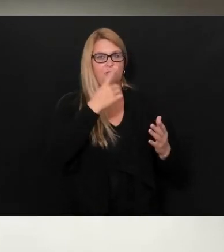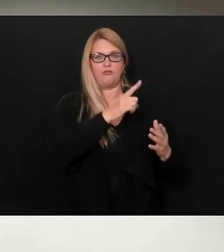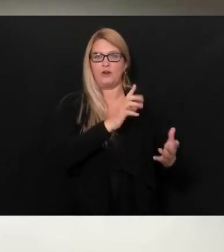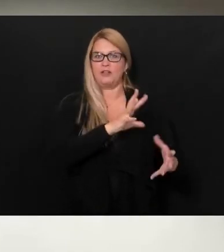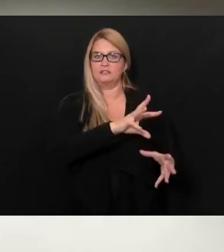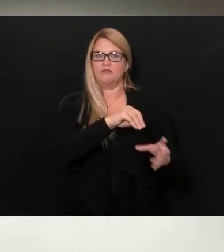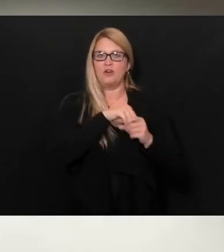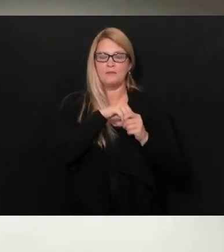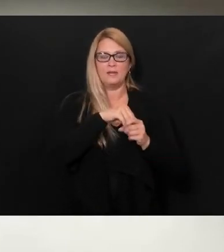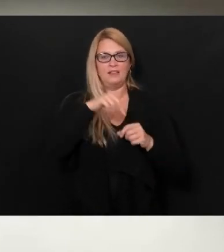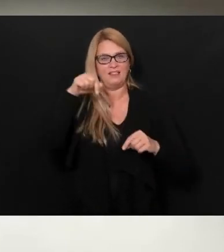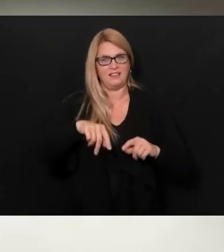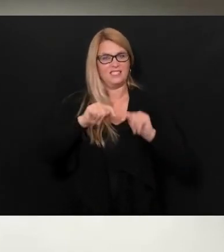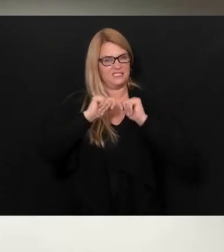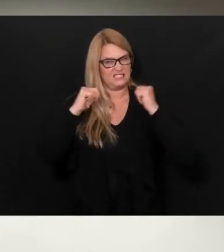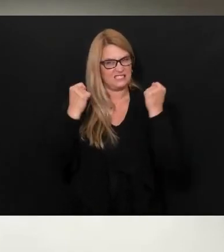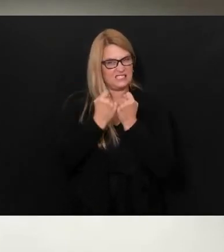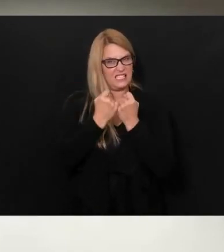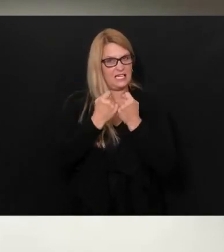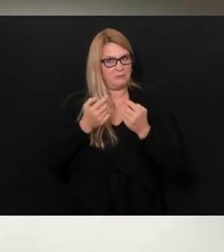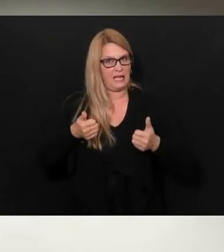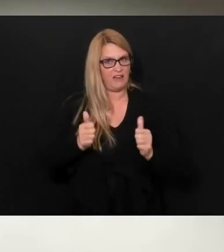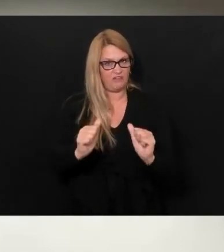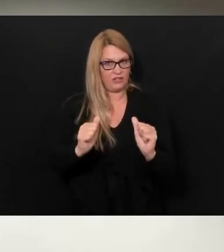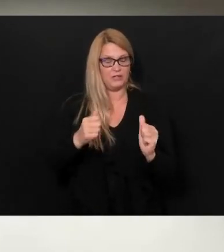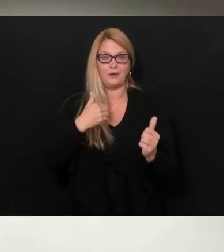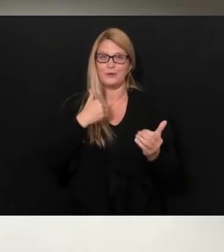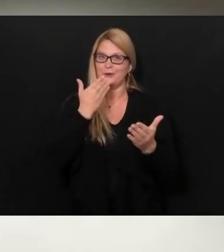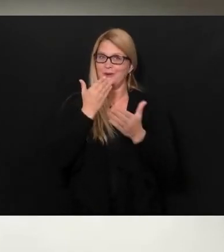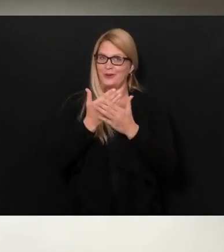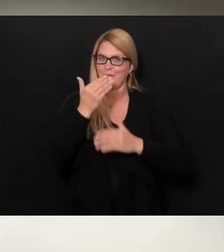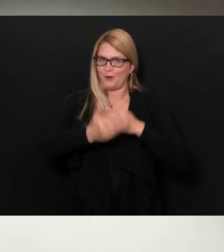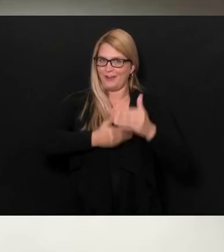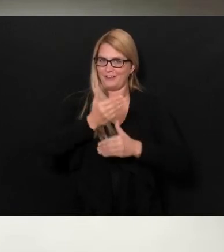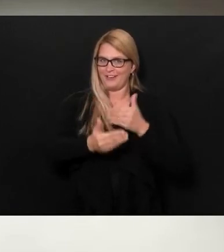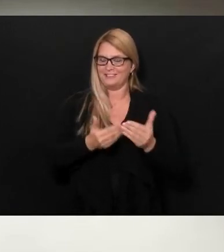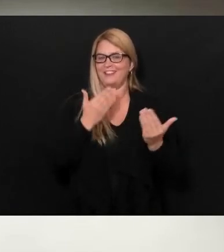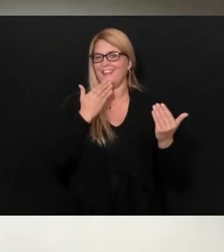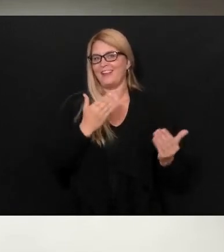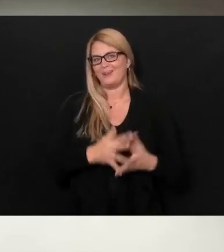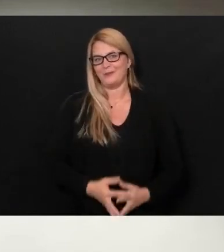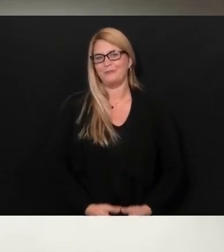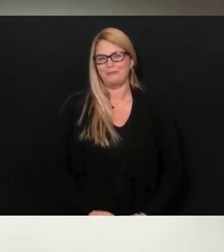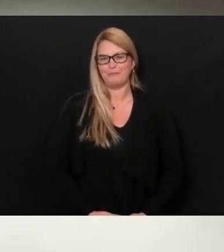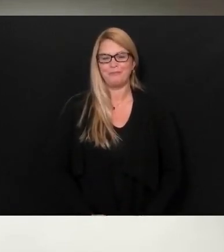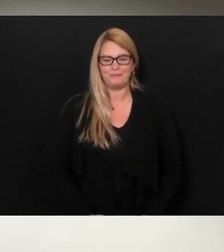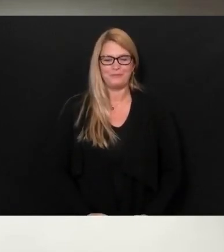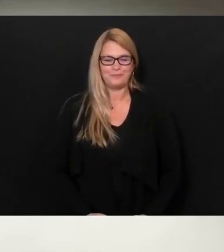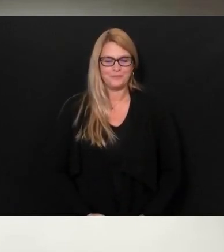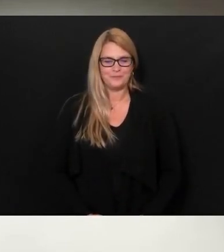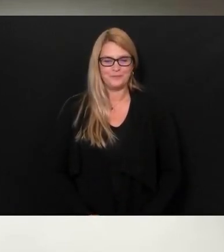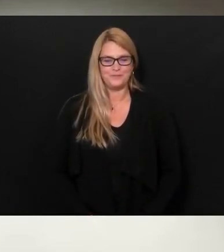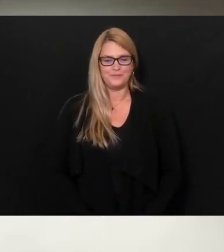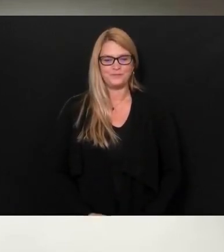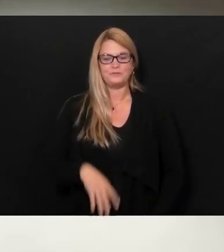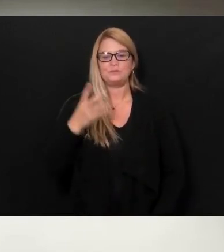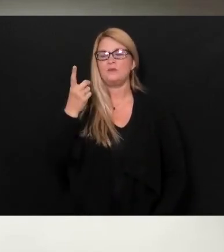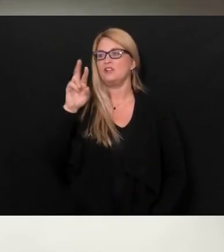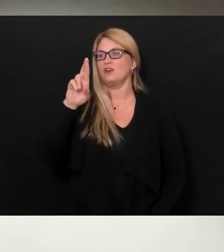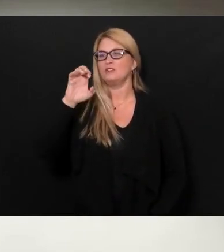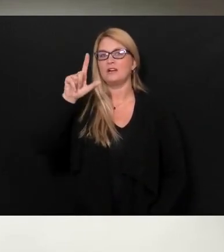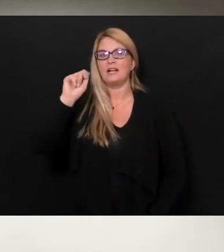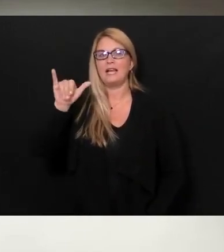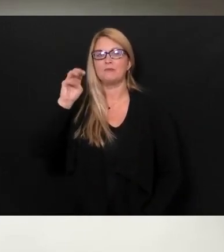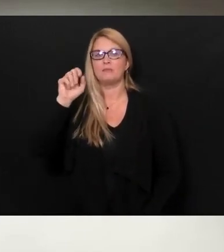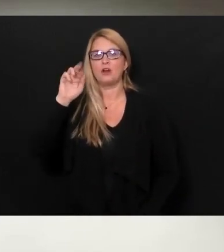This is a team effort, and we're making great progress. Thank you. All right, thank you, General. Next to Dr. Clay Marsh, our